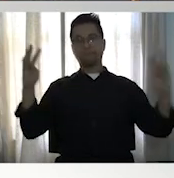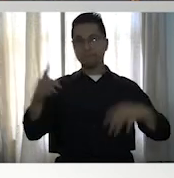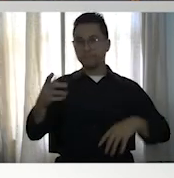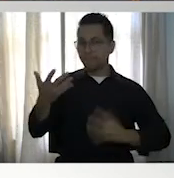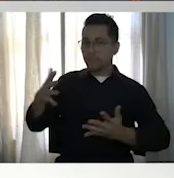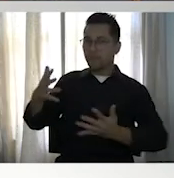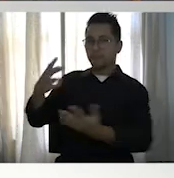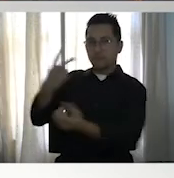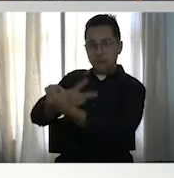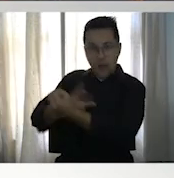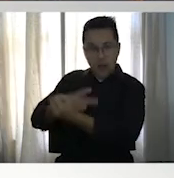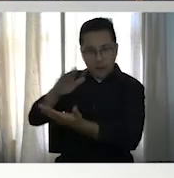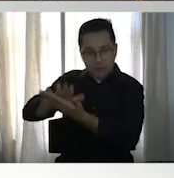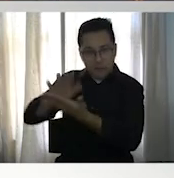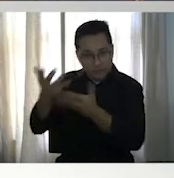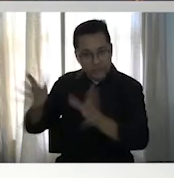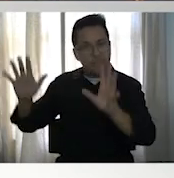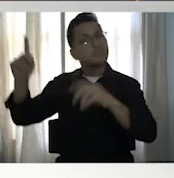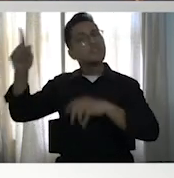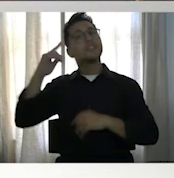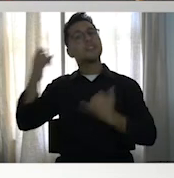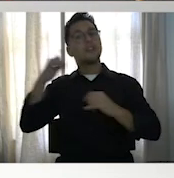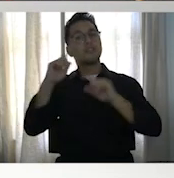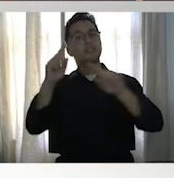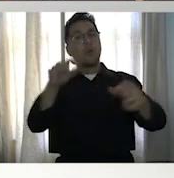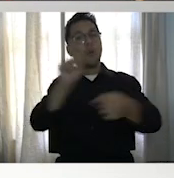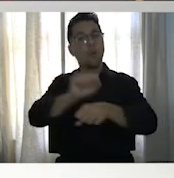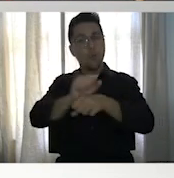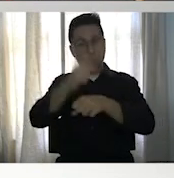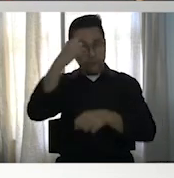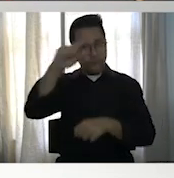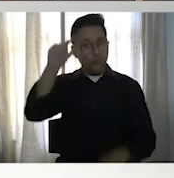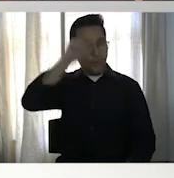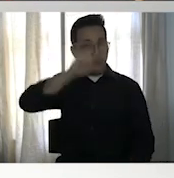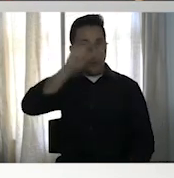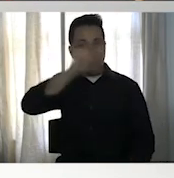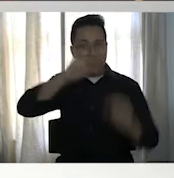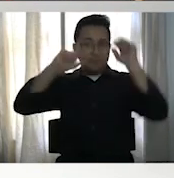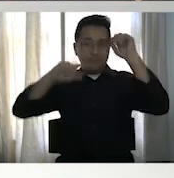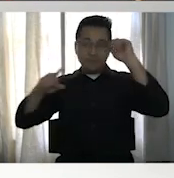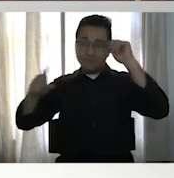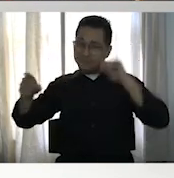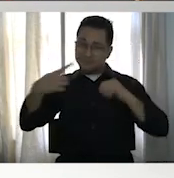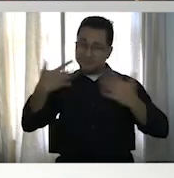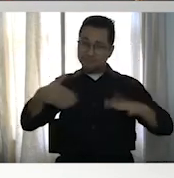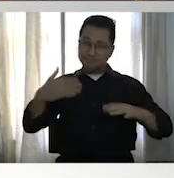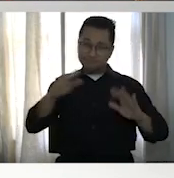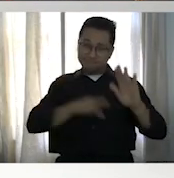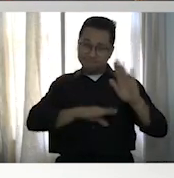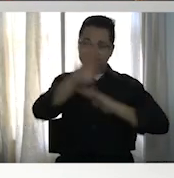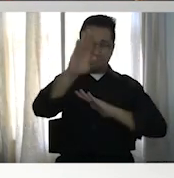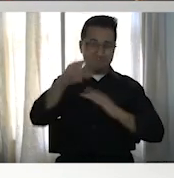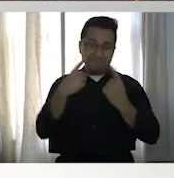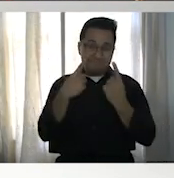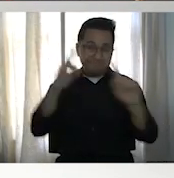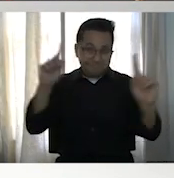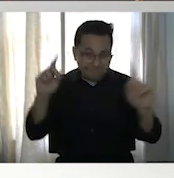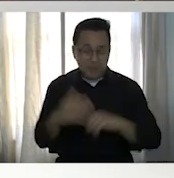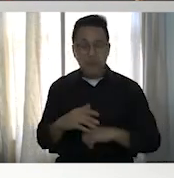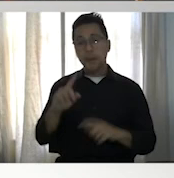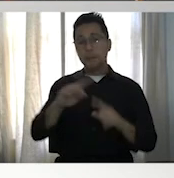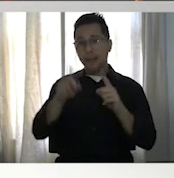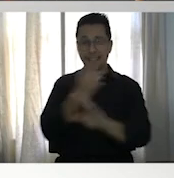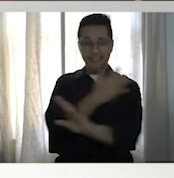graduate school, and he's going to work for Google. So he's had quite a successful development. But over